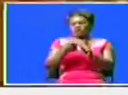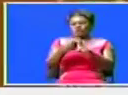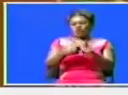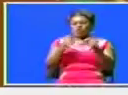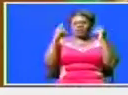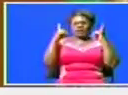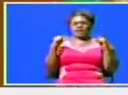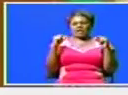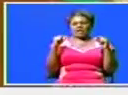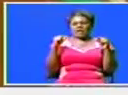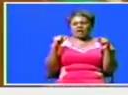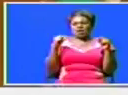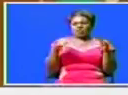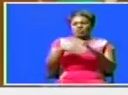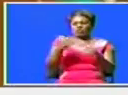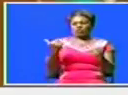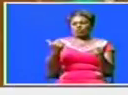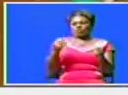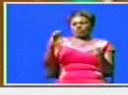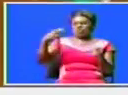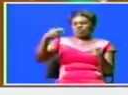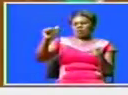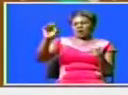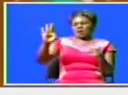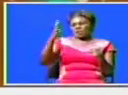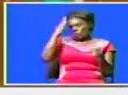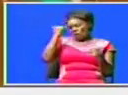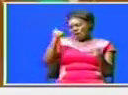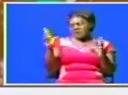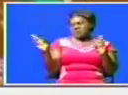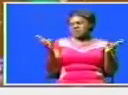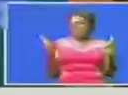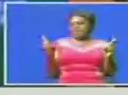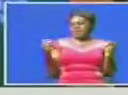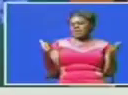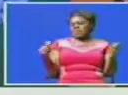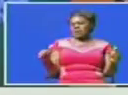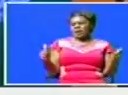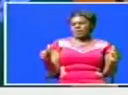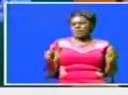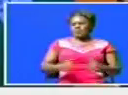the right to host the event by CAF due to lack of preparation of facilities.